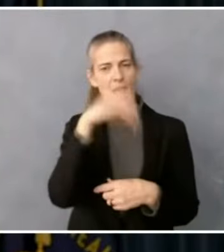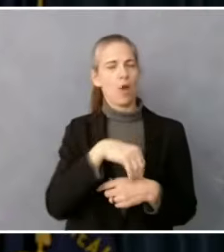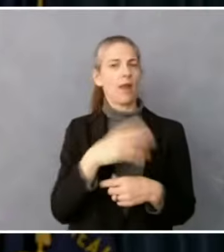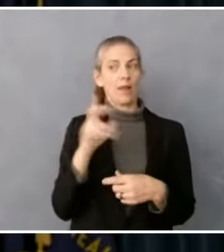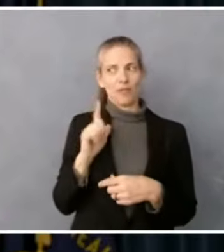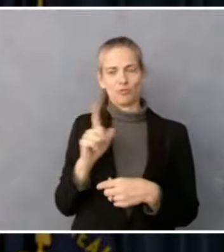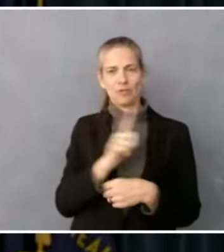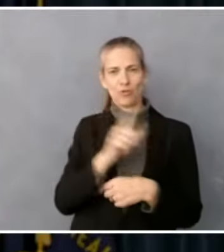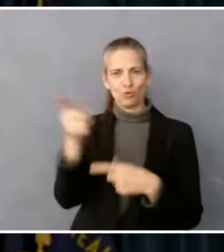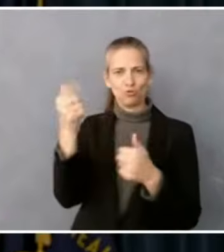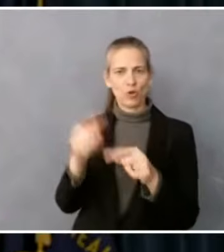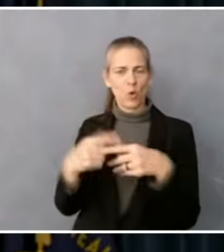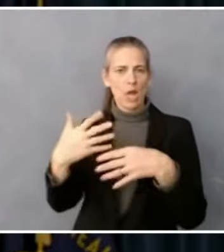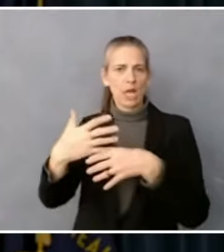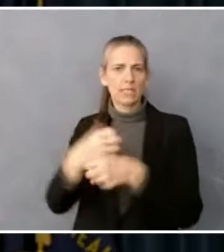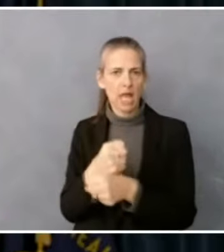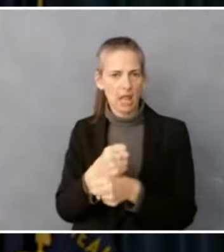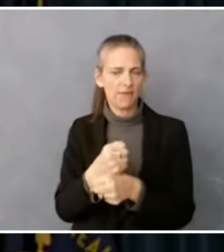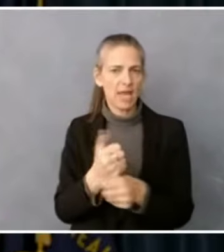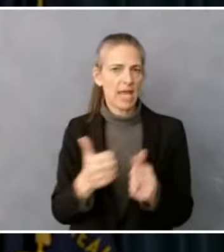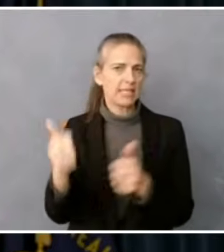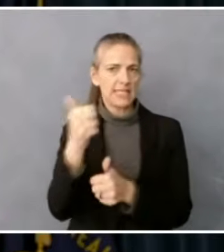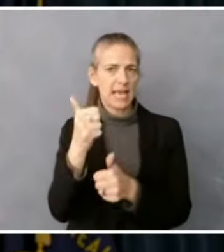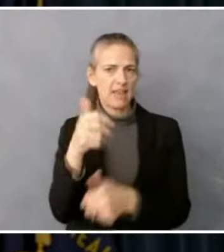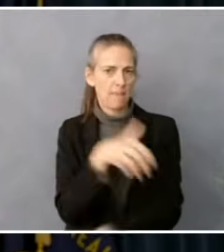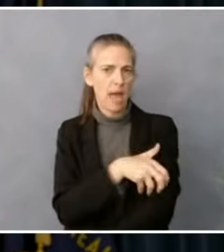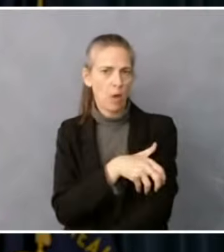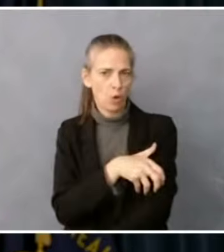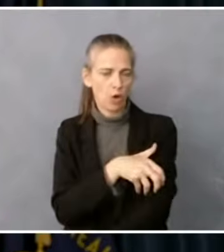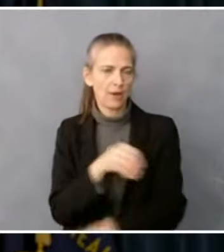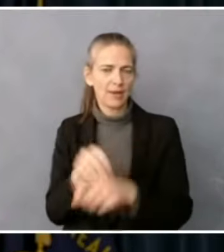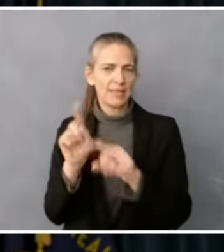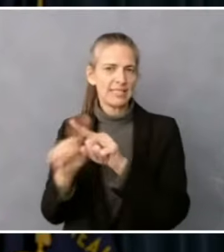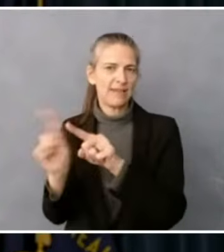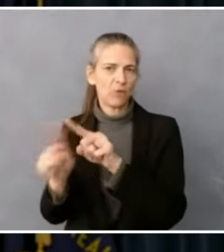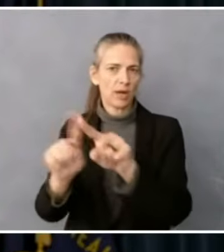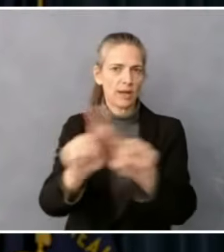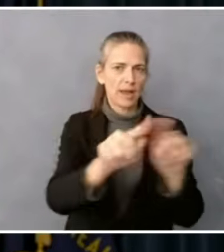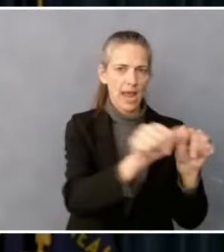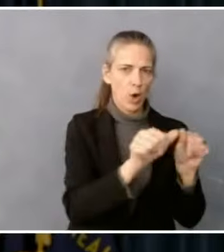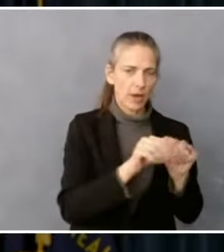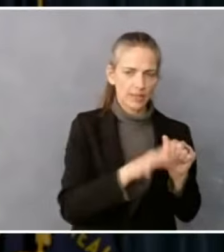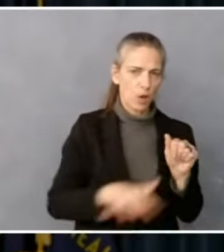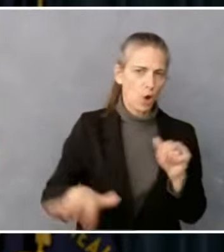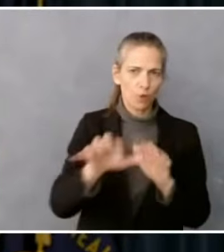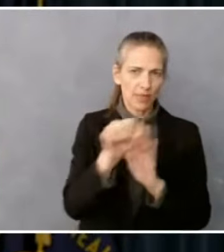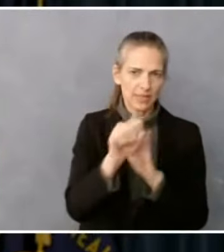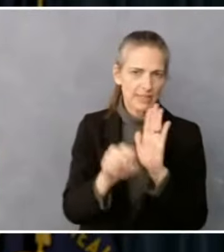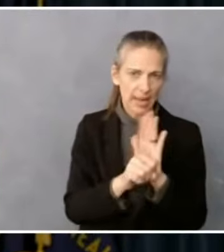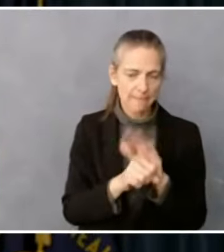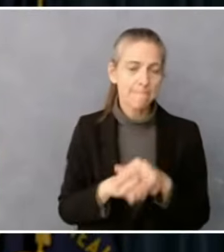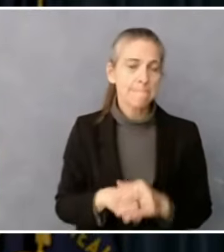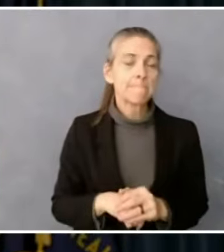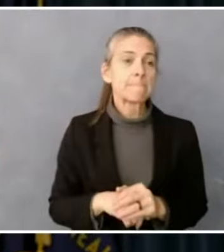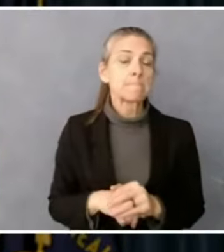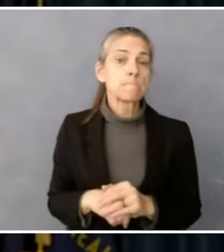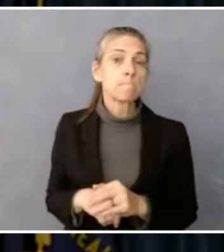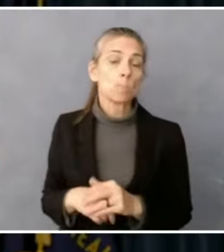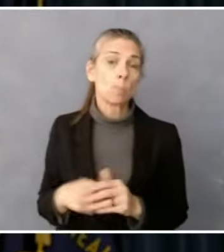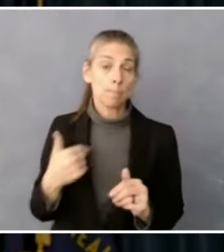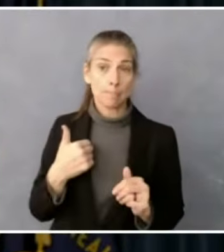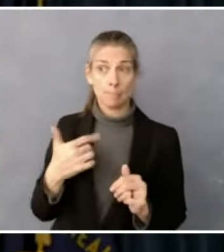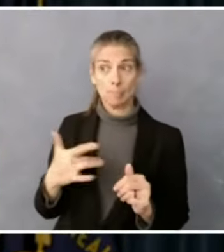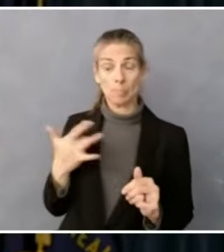to consolidate executive power in different other areas around the state. I think that